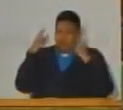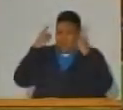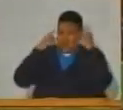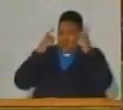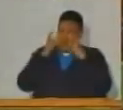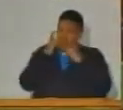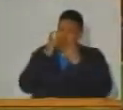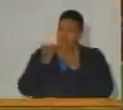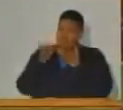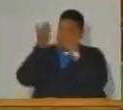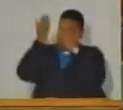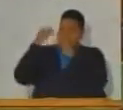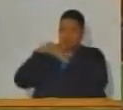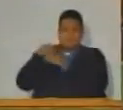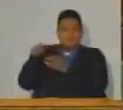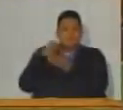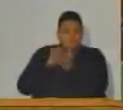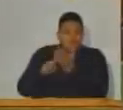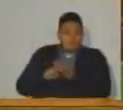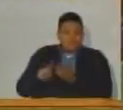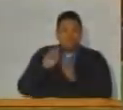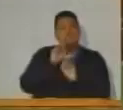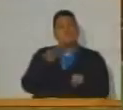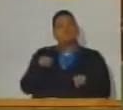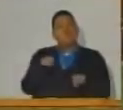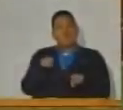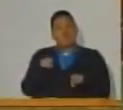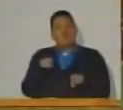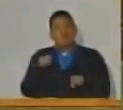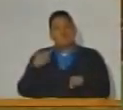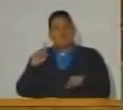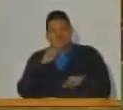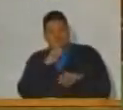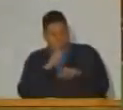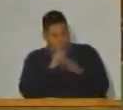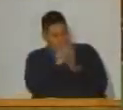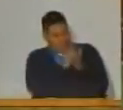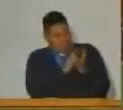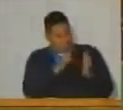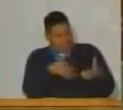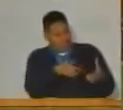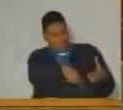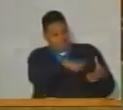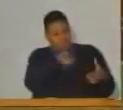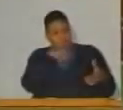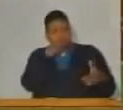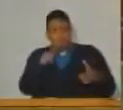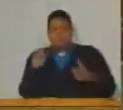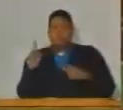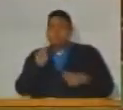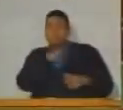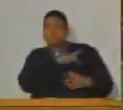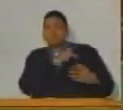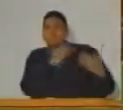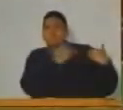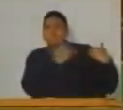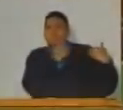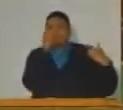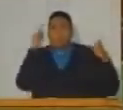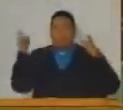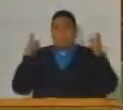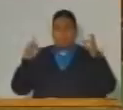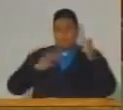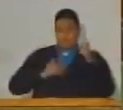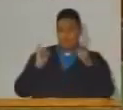investigative report by the public defender. We must take personal responsibility for the management of